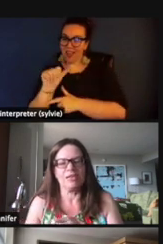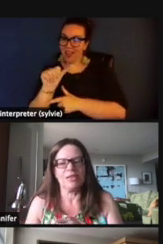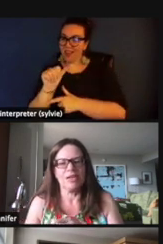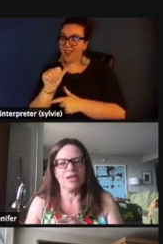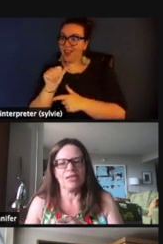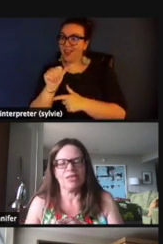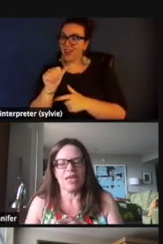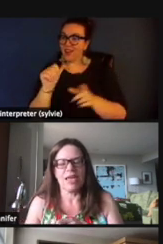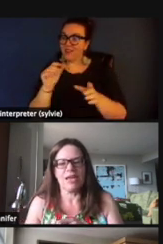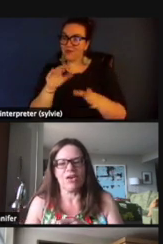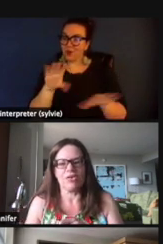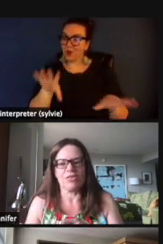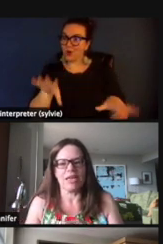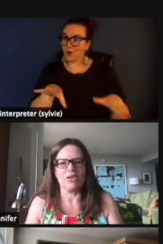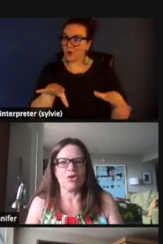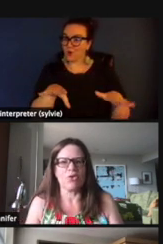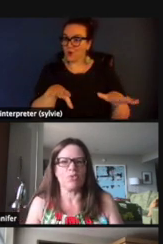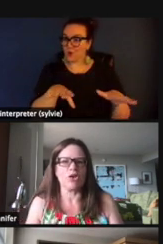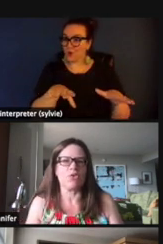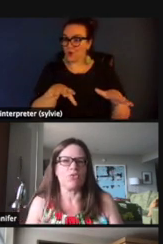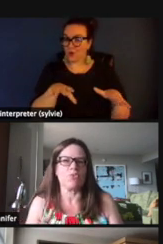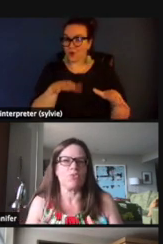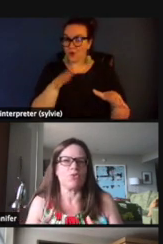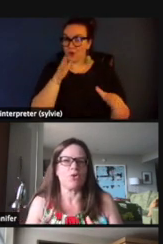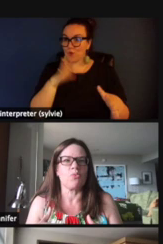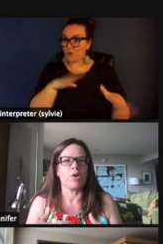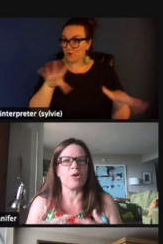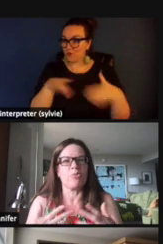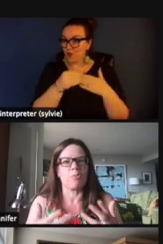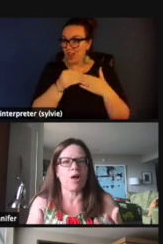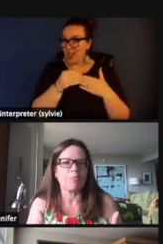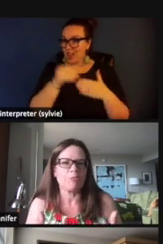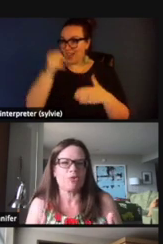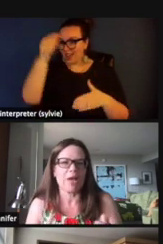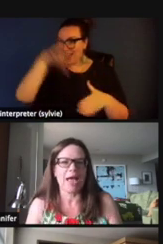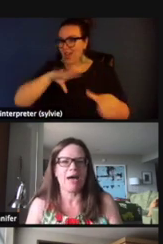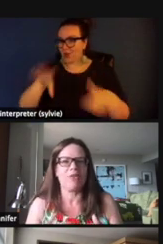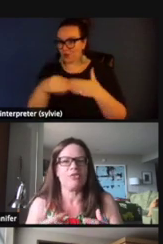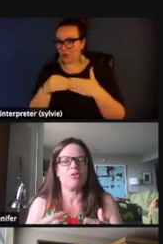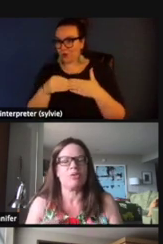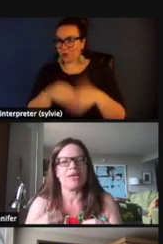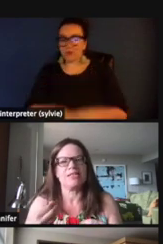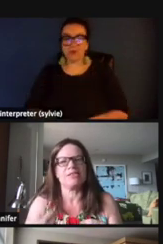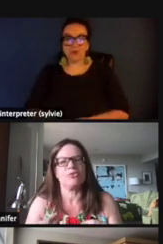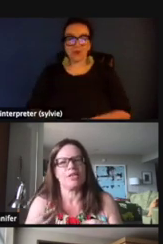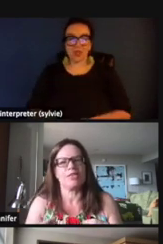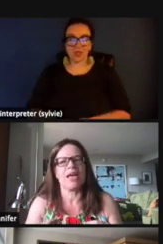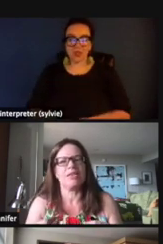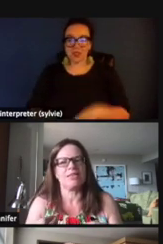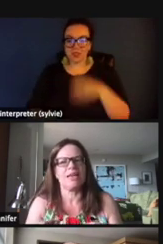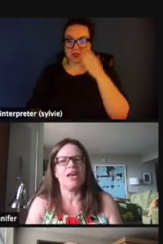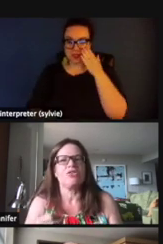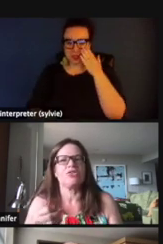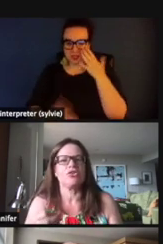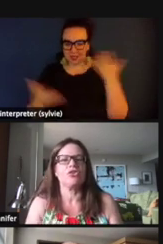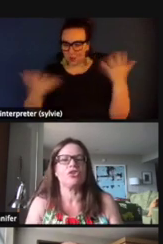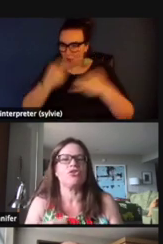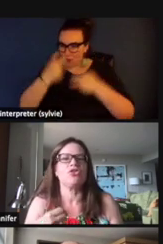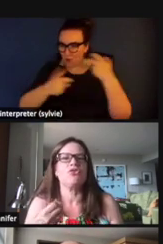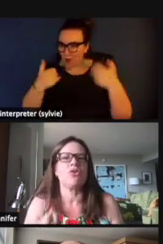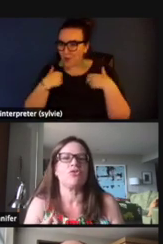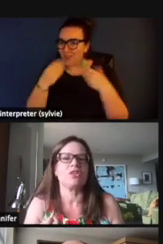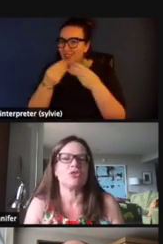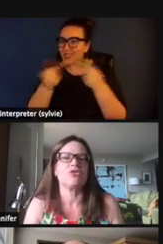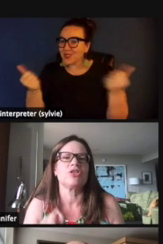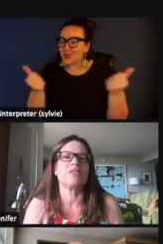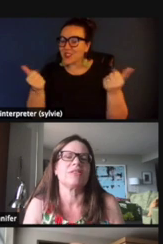and they are saying, you know, we know, you know, what problem do you have? And the, basically, there's at the end, they say, the solution is